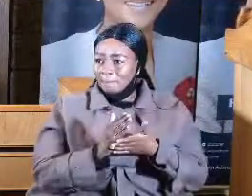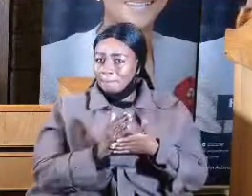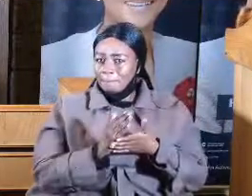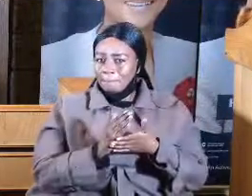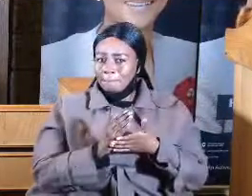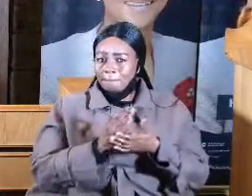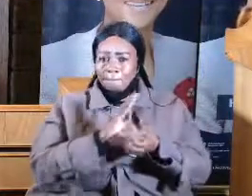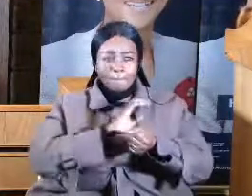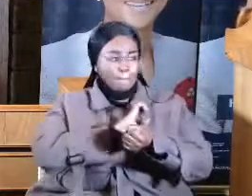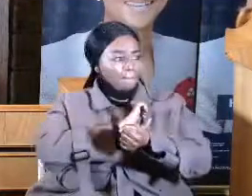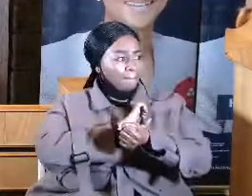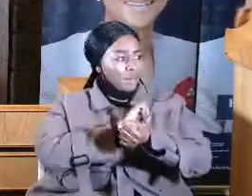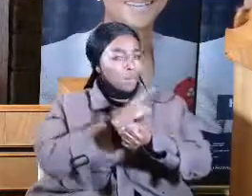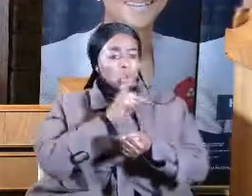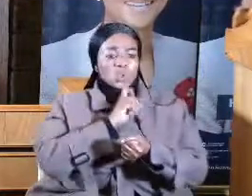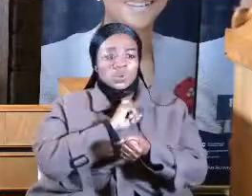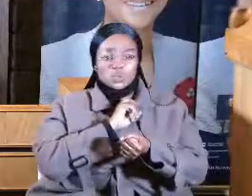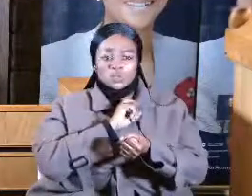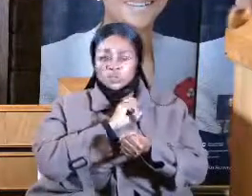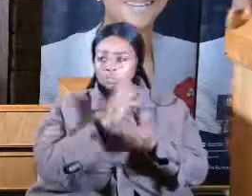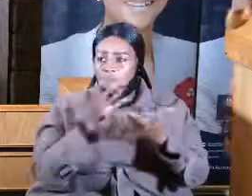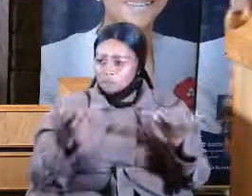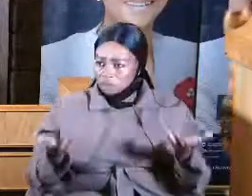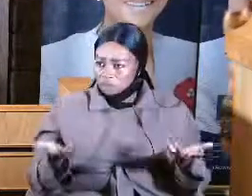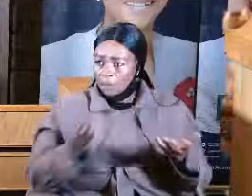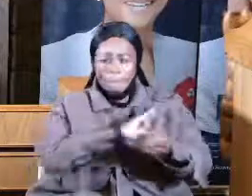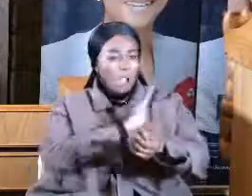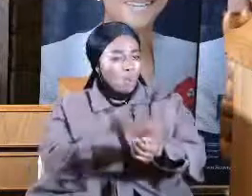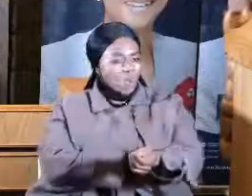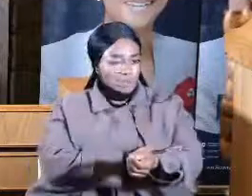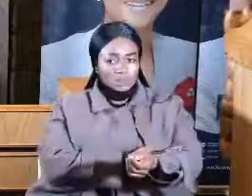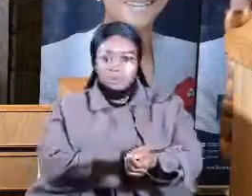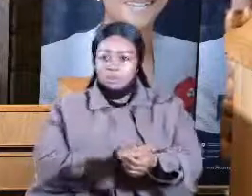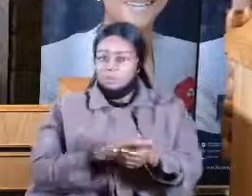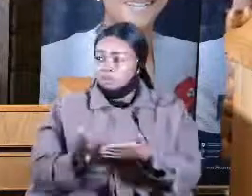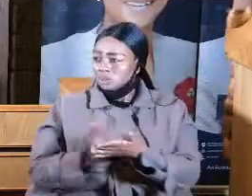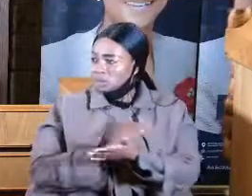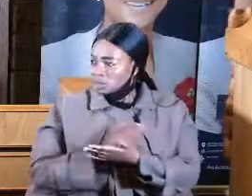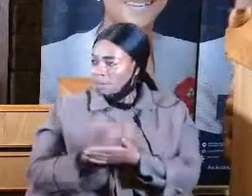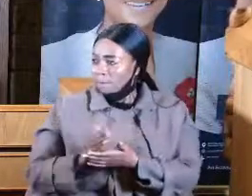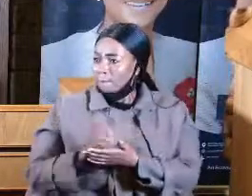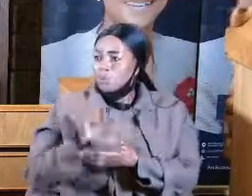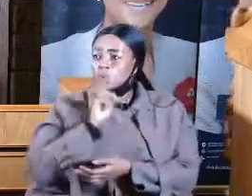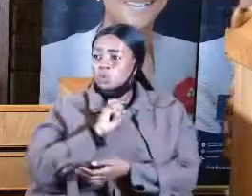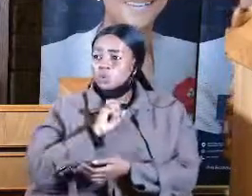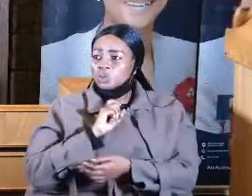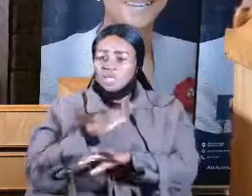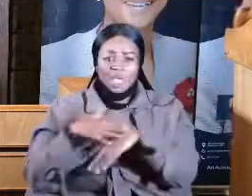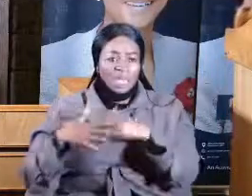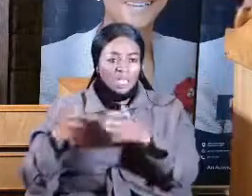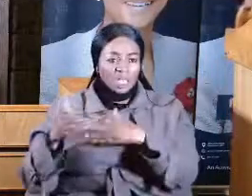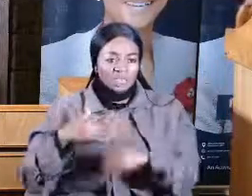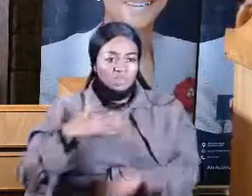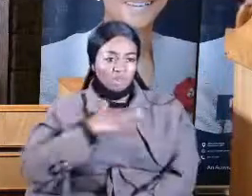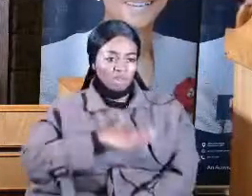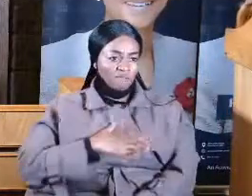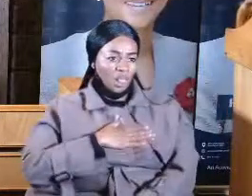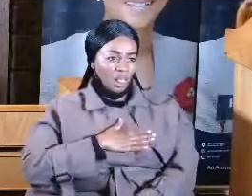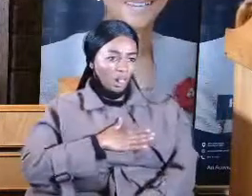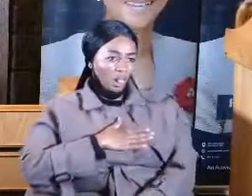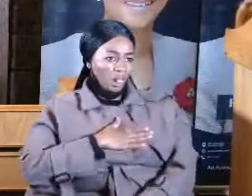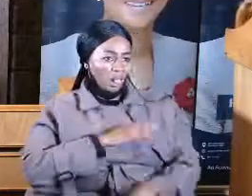to degrade them. Some of us are using anything that we have to make them feel as